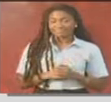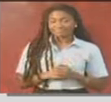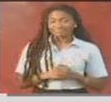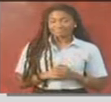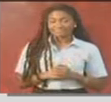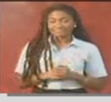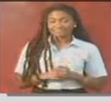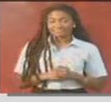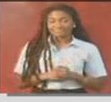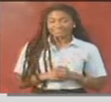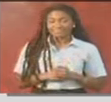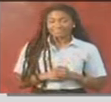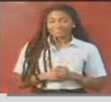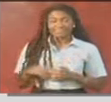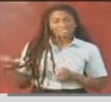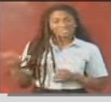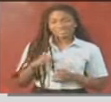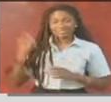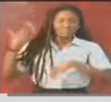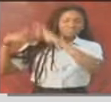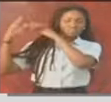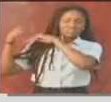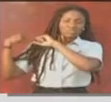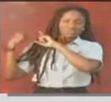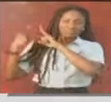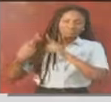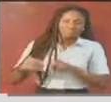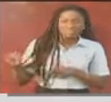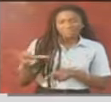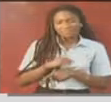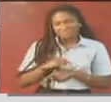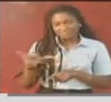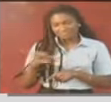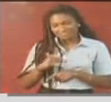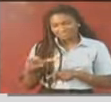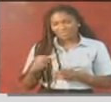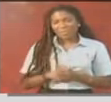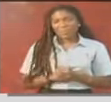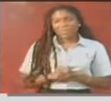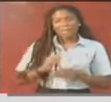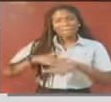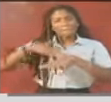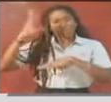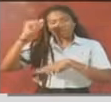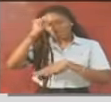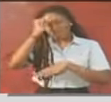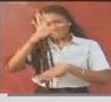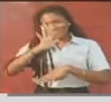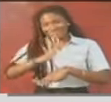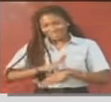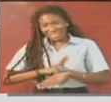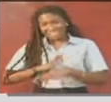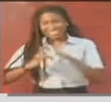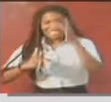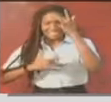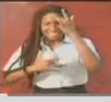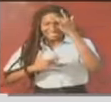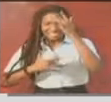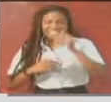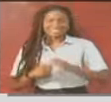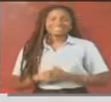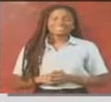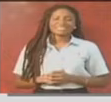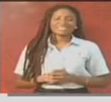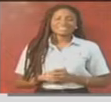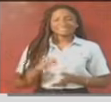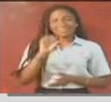pandemic. We're looking at the male to female balance being slightly tipped in favor of men, with 53% of all the cases being